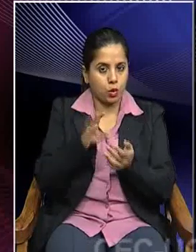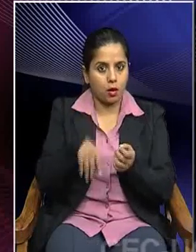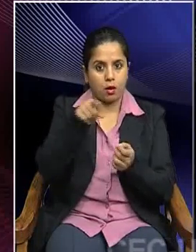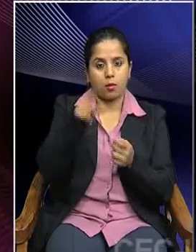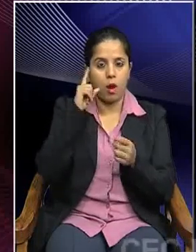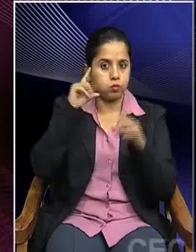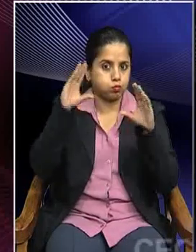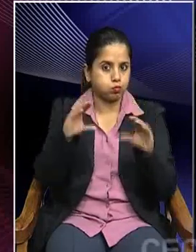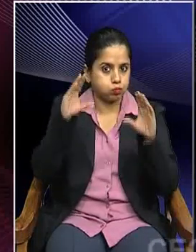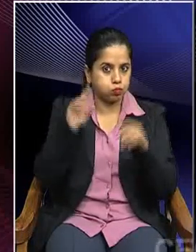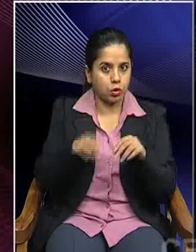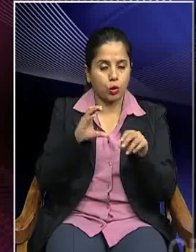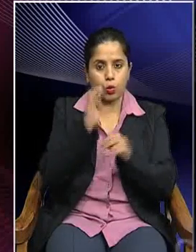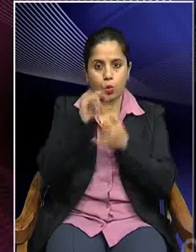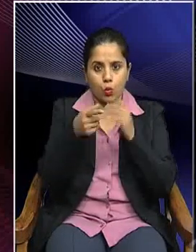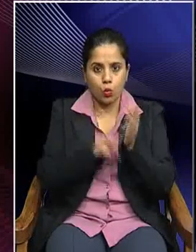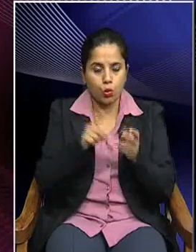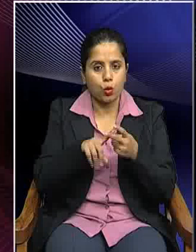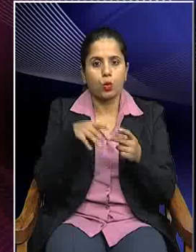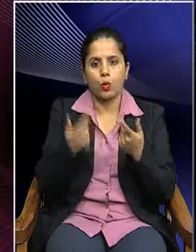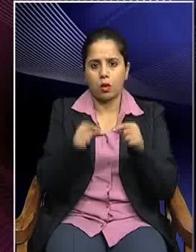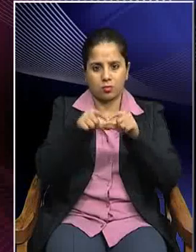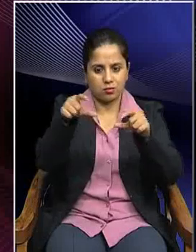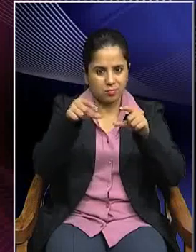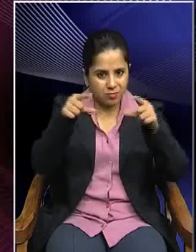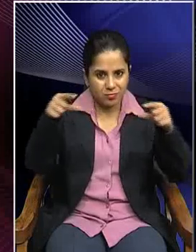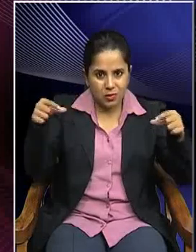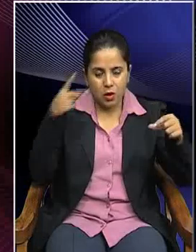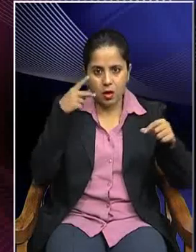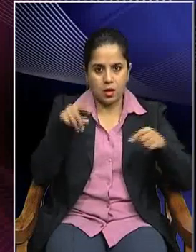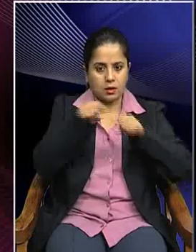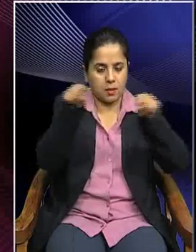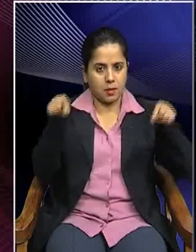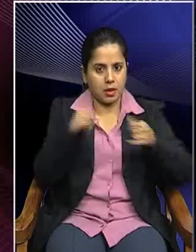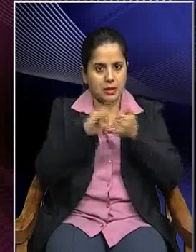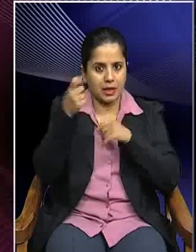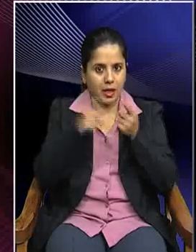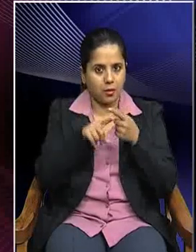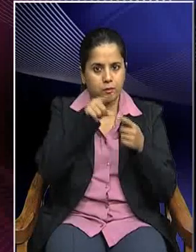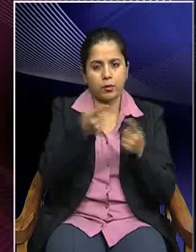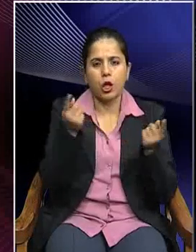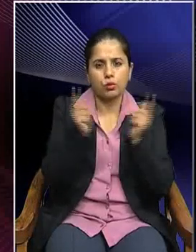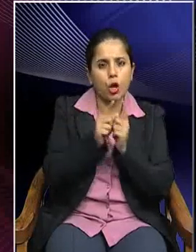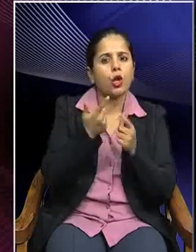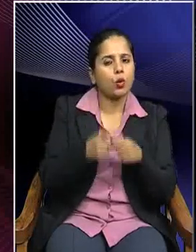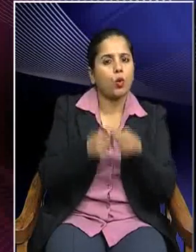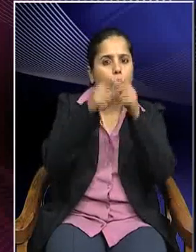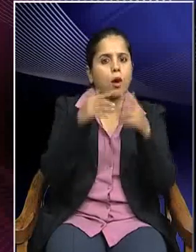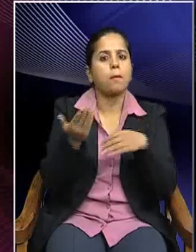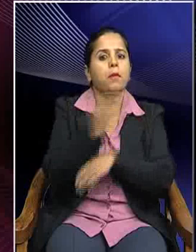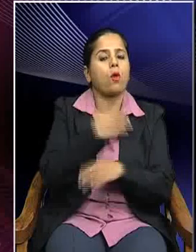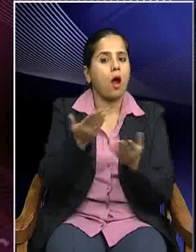then the Shak rulers. So they are all there with smaller polities as compared to the